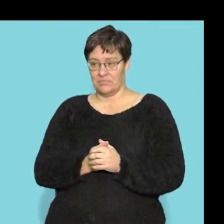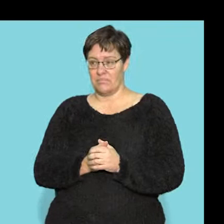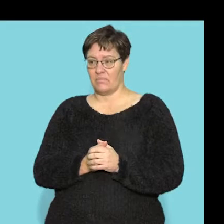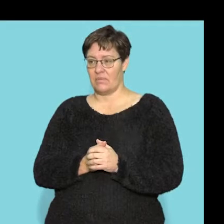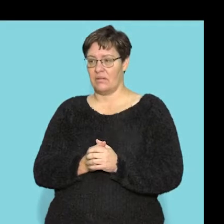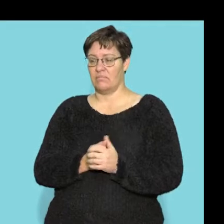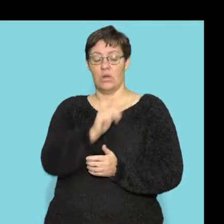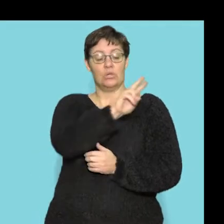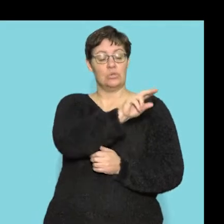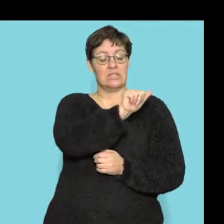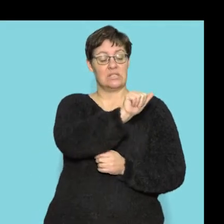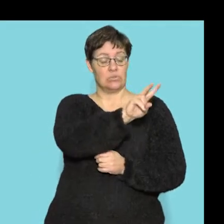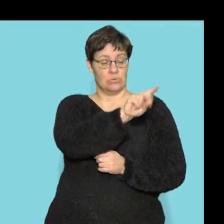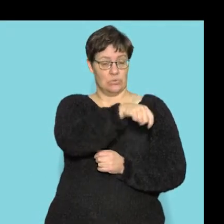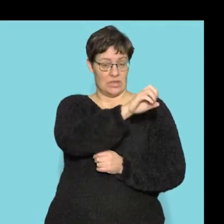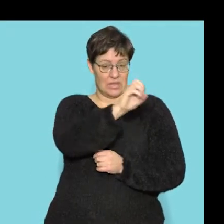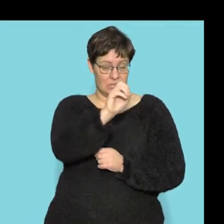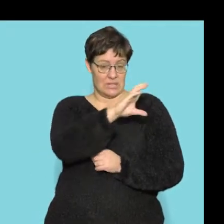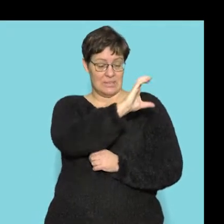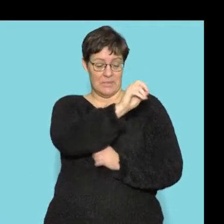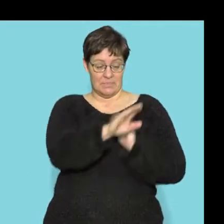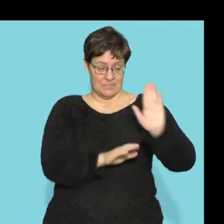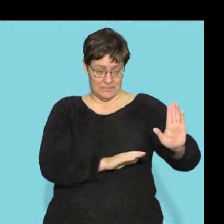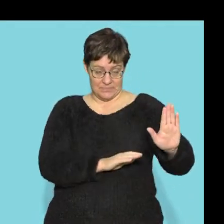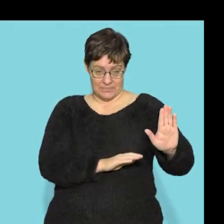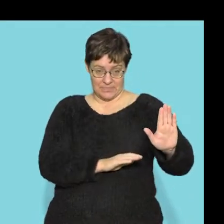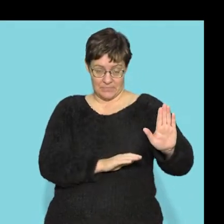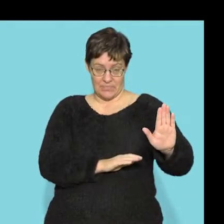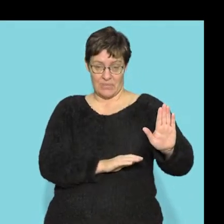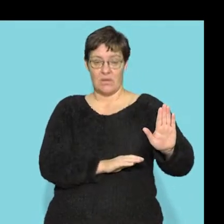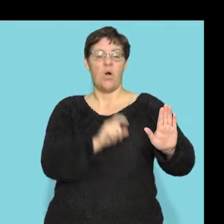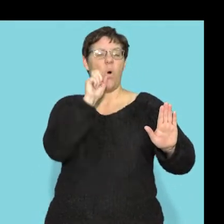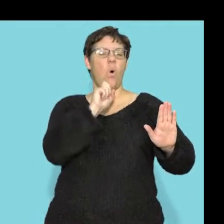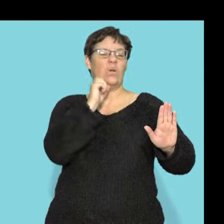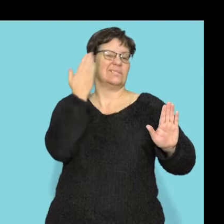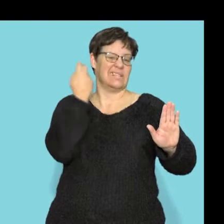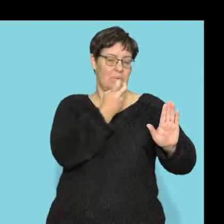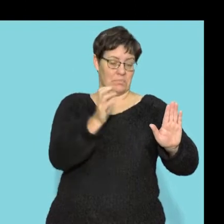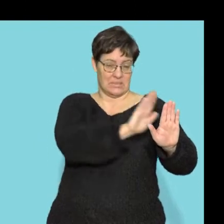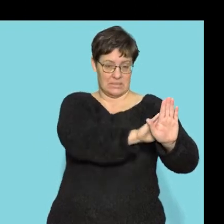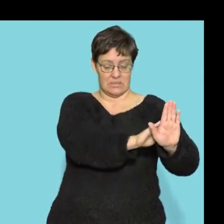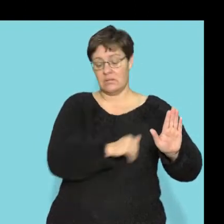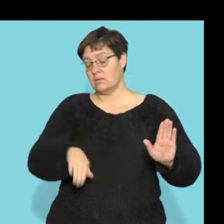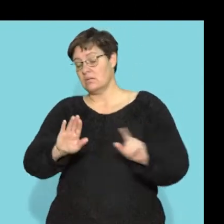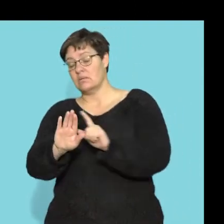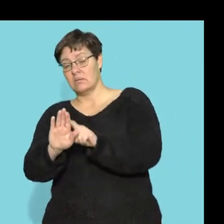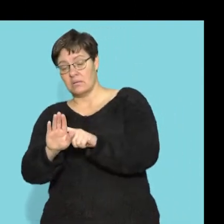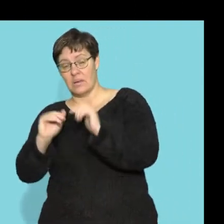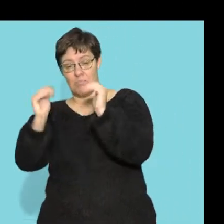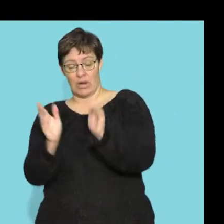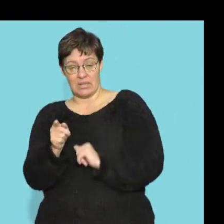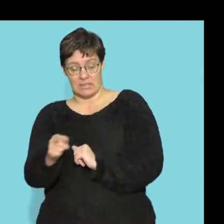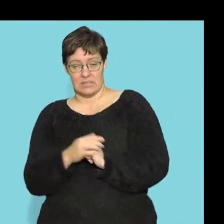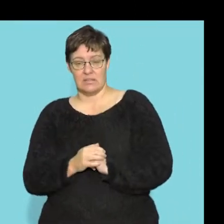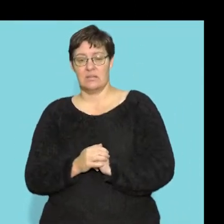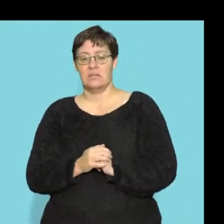you the 262,000, which was your cost price of the old equipment. Now we go to the second bracket and we